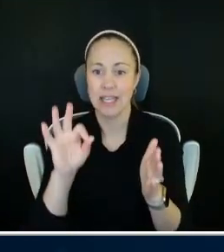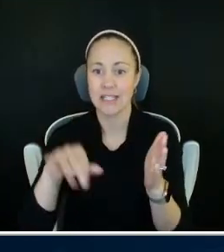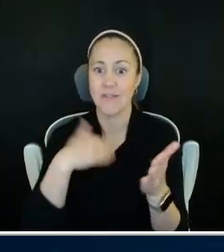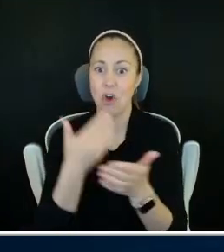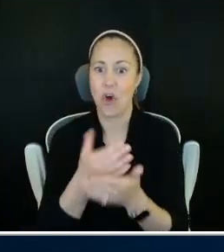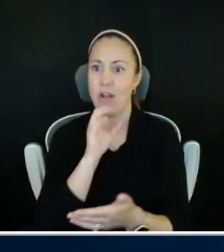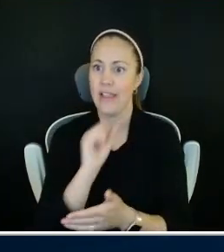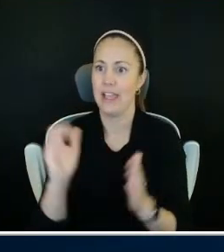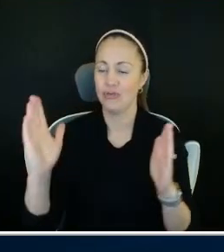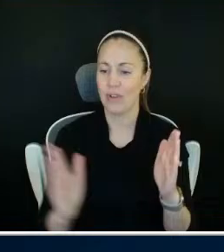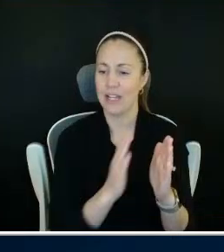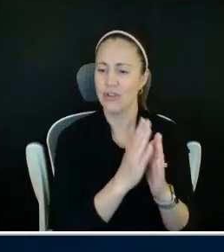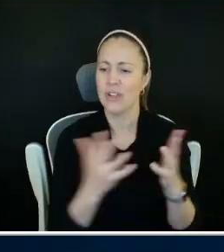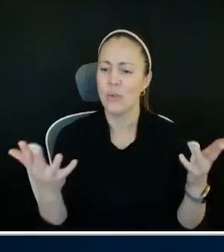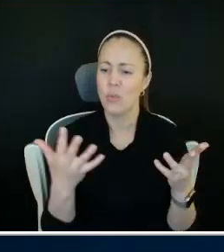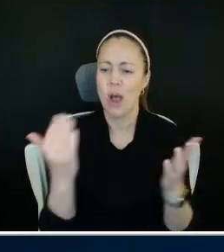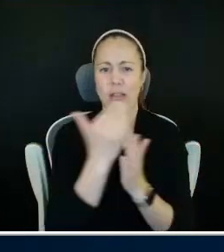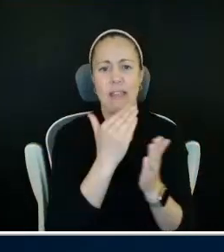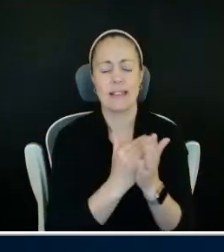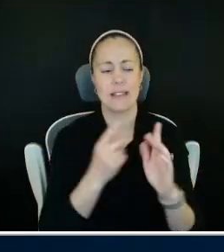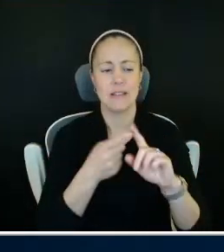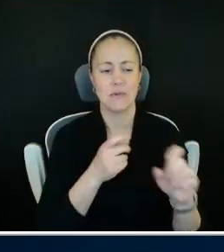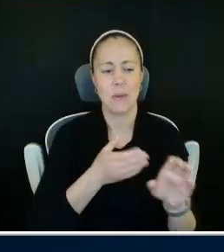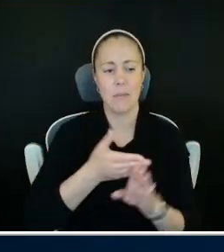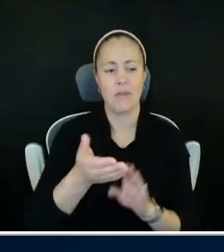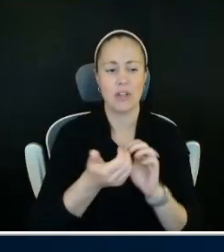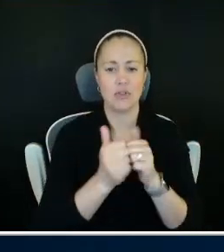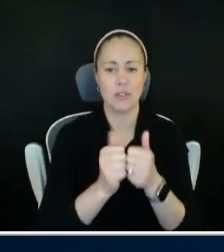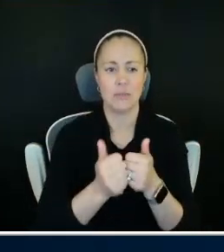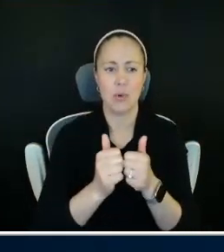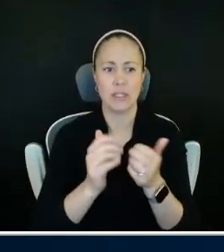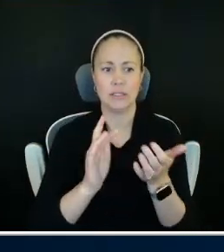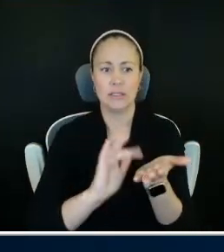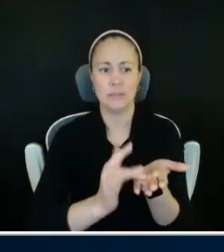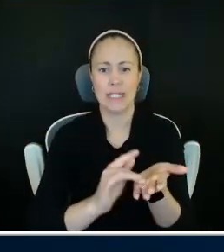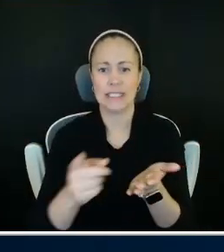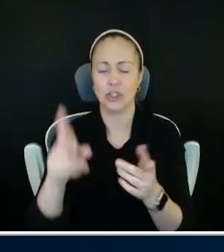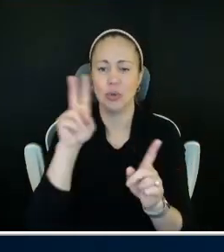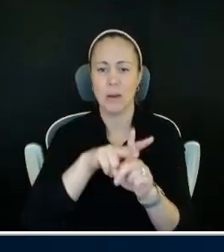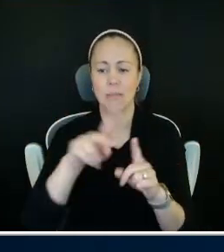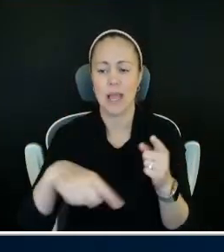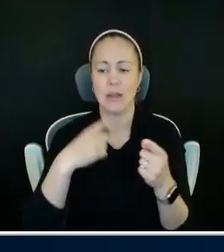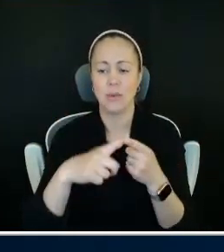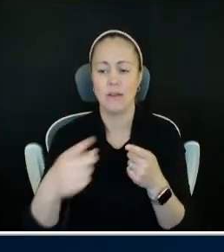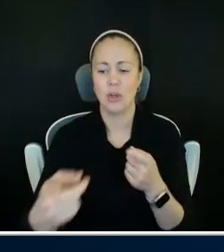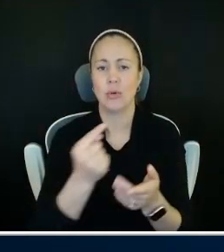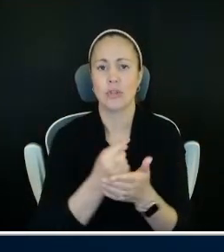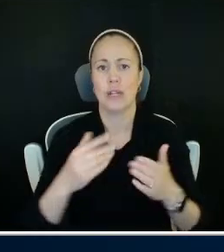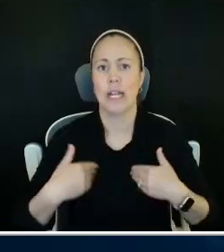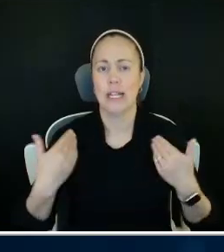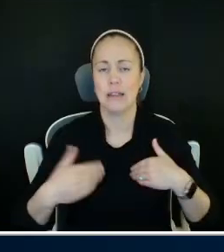What lessons from professional sports medicine do you apply when you're treating young athletes like Lael?